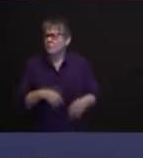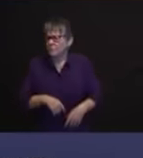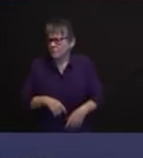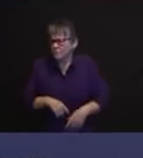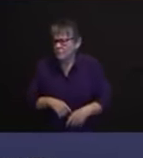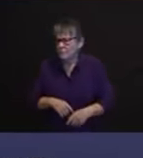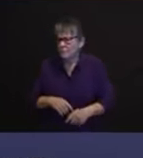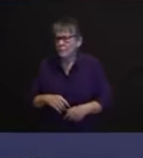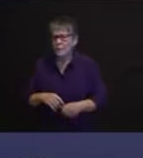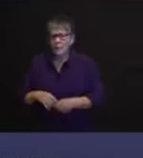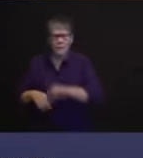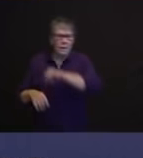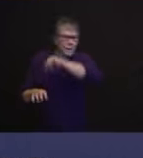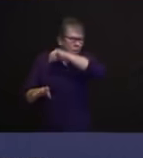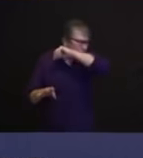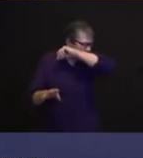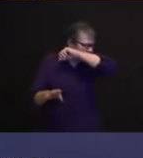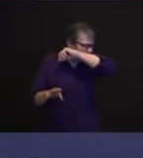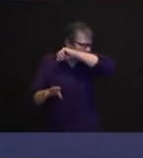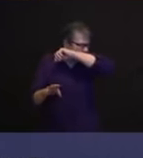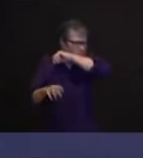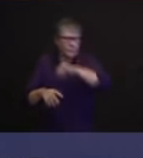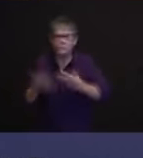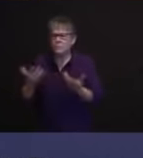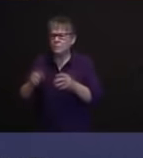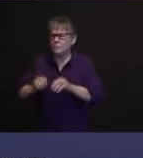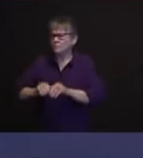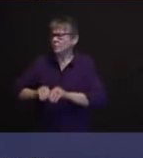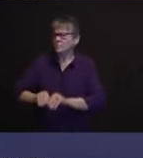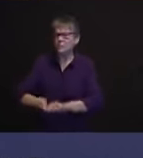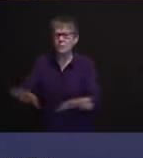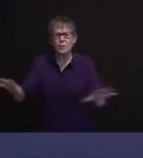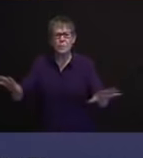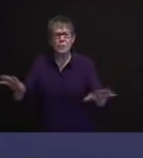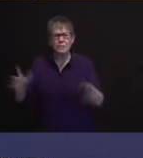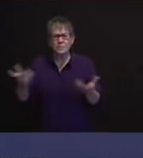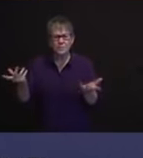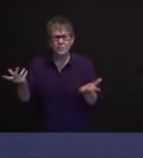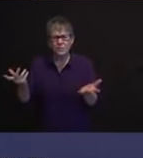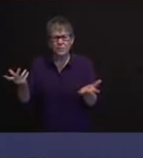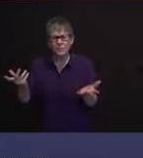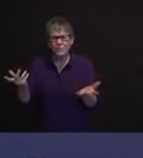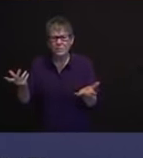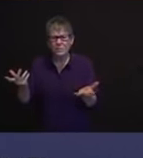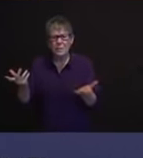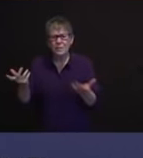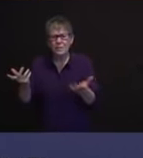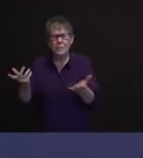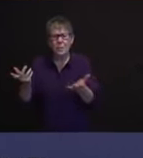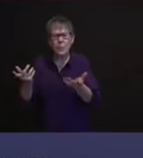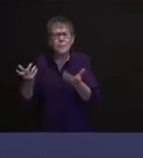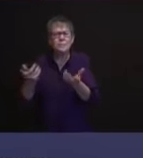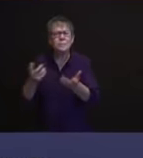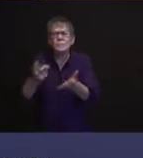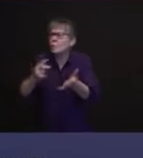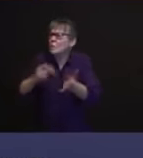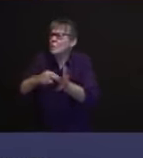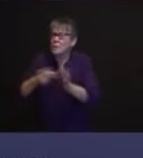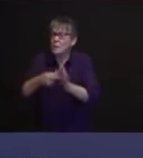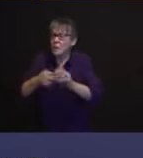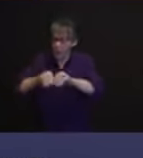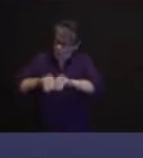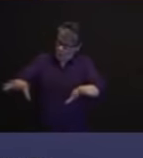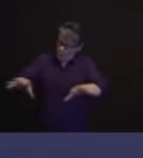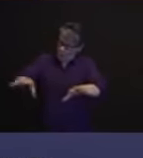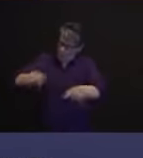future publish data on individual hospitals so the public can know the status of positive cases among staff and patients? Has